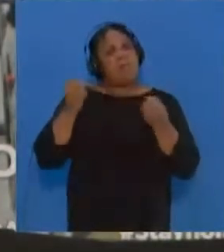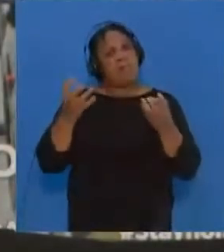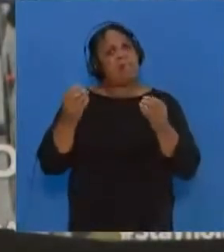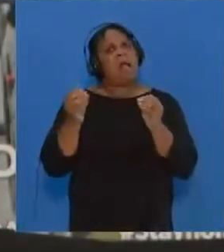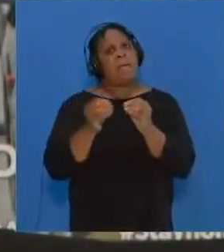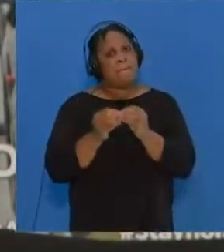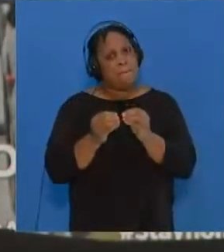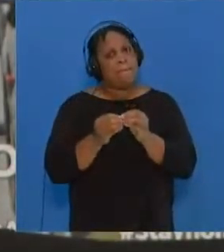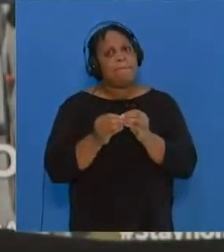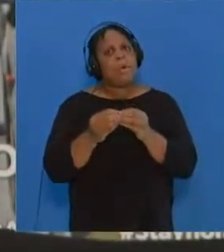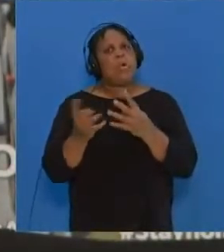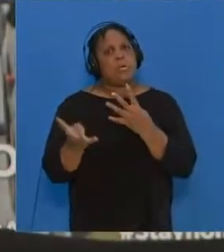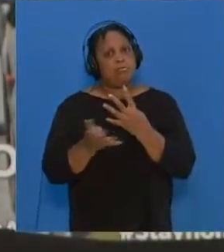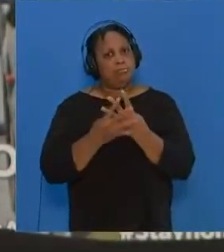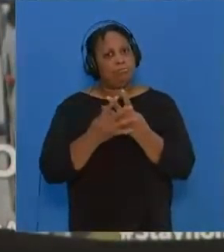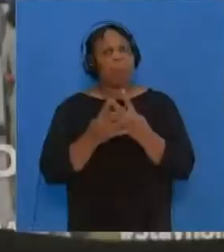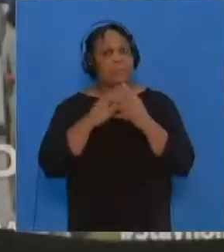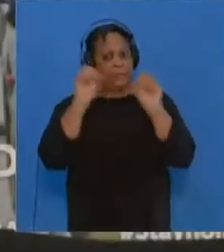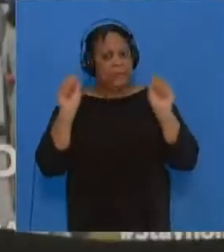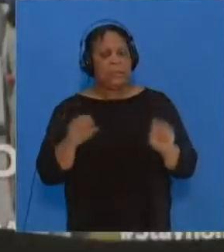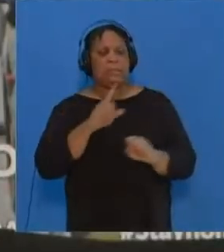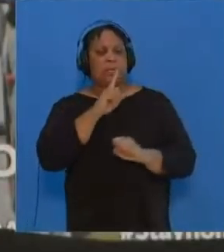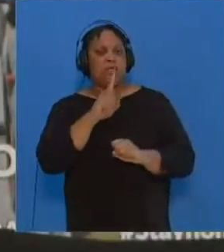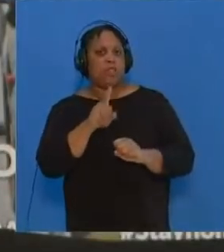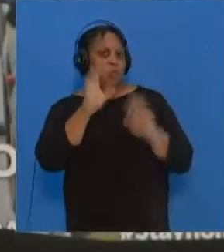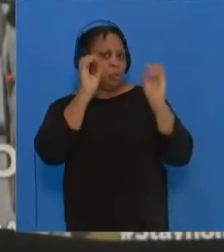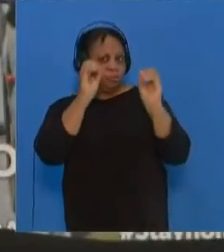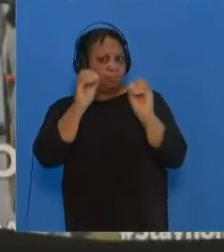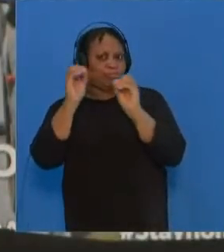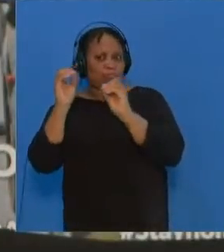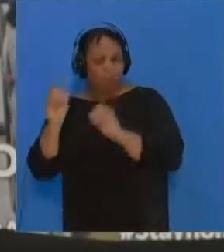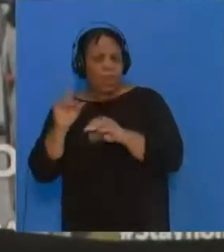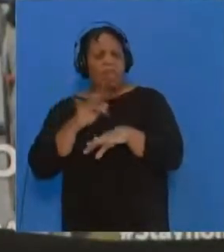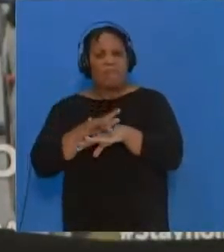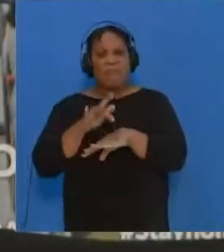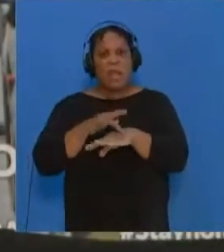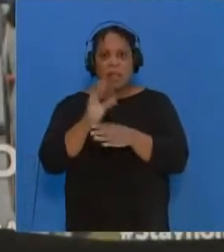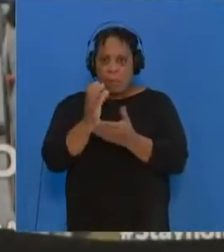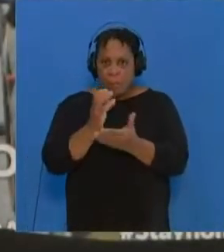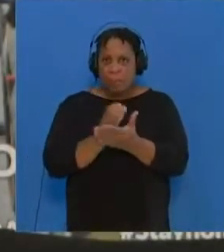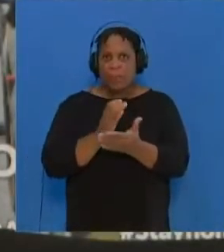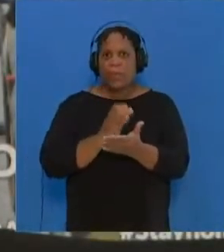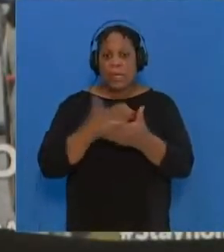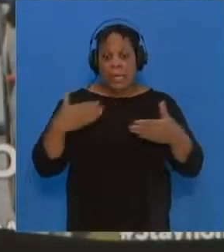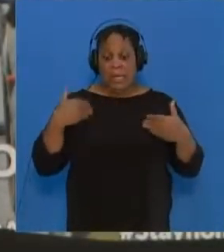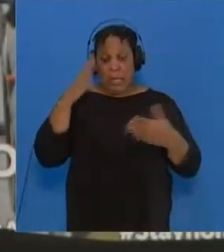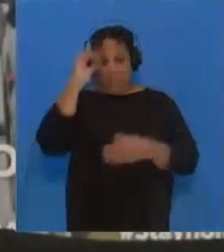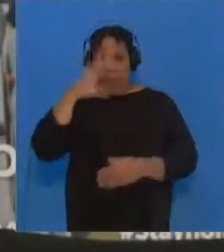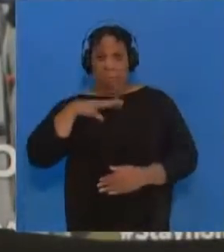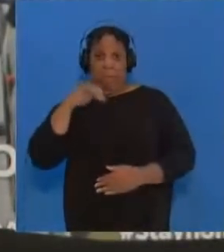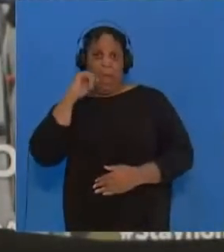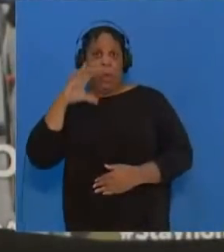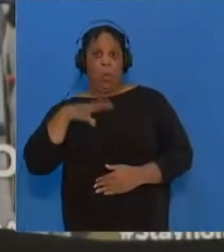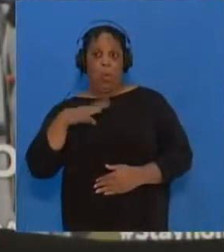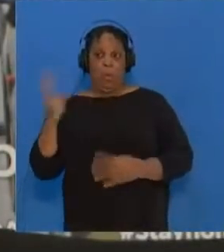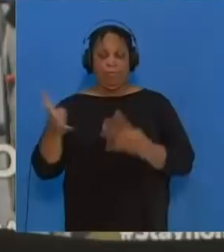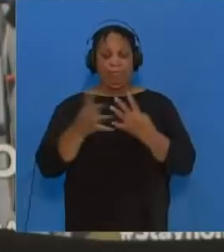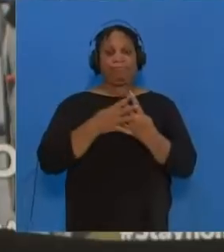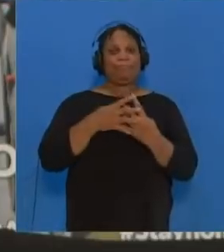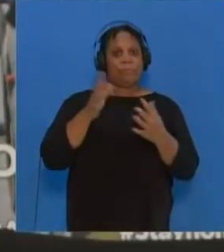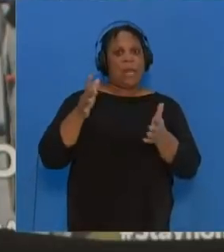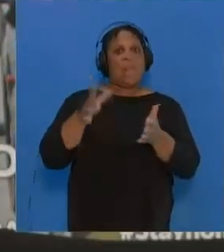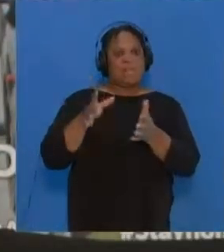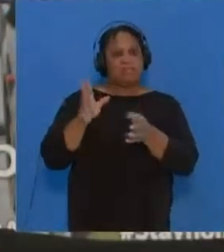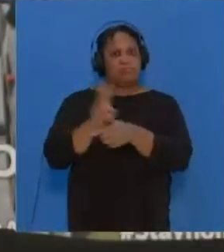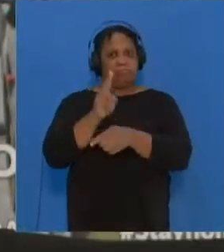in our correction system to make sure that the vocational classes are available and that young men and young women that are incarcerated can take advantage